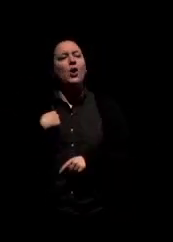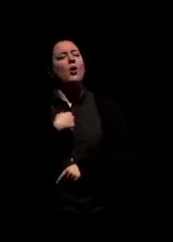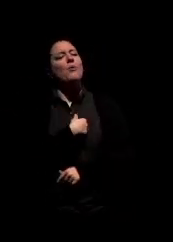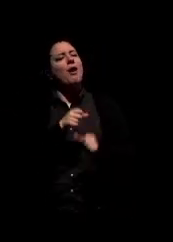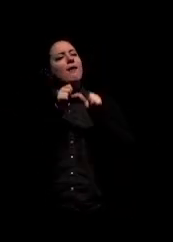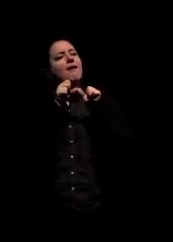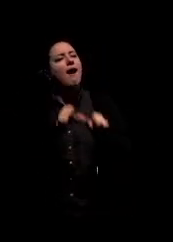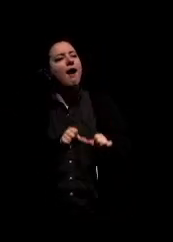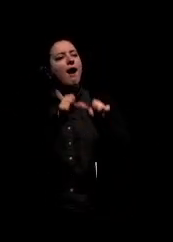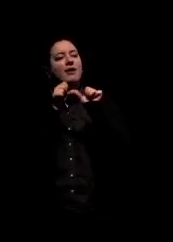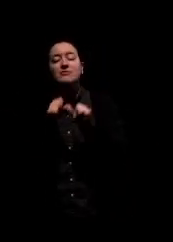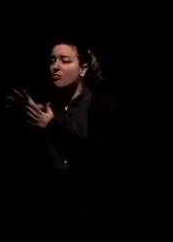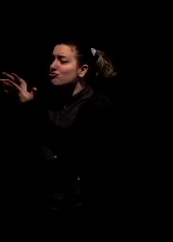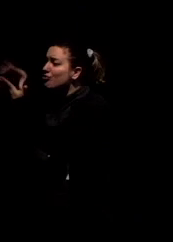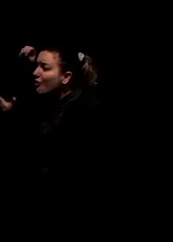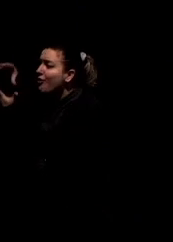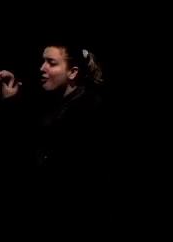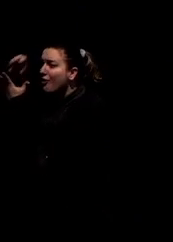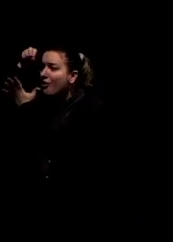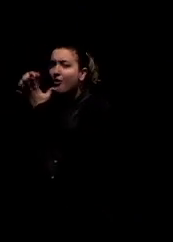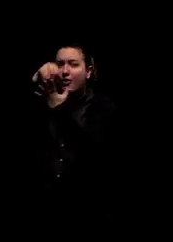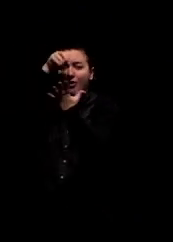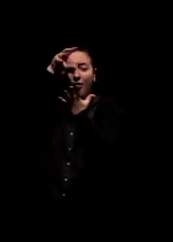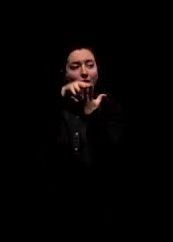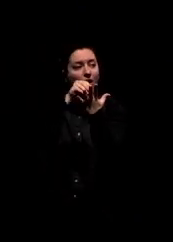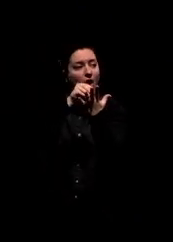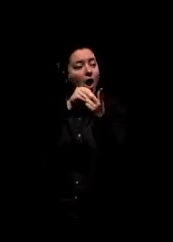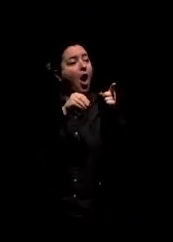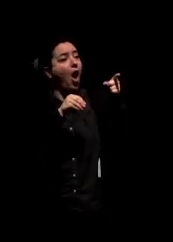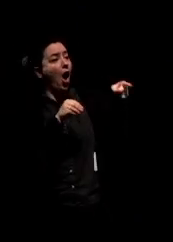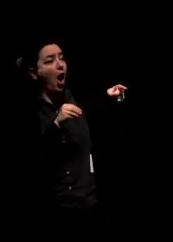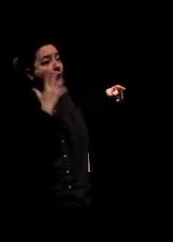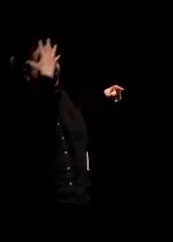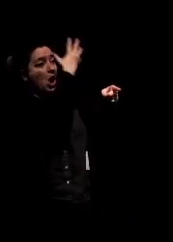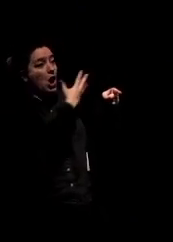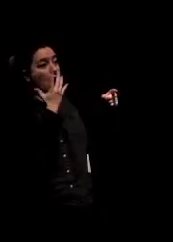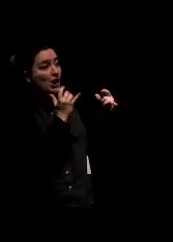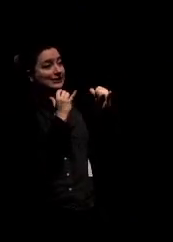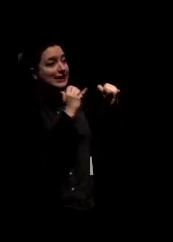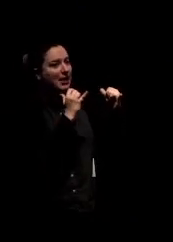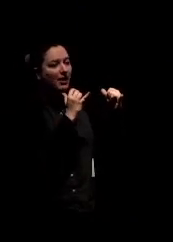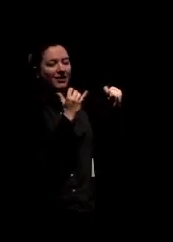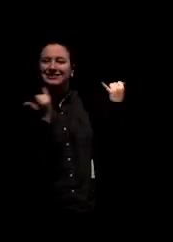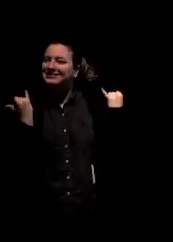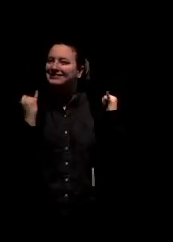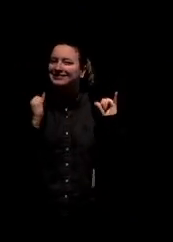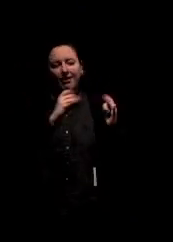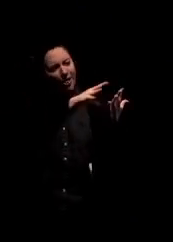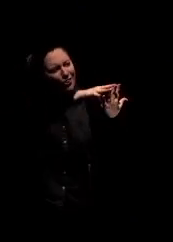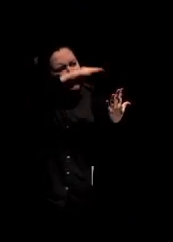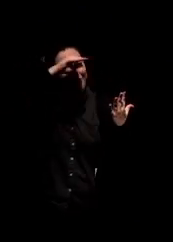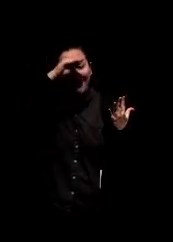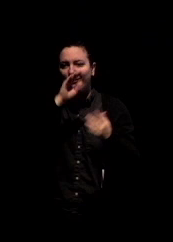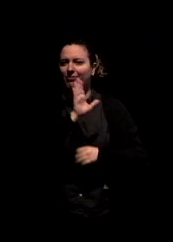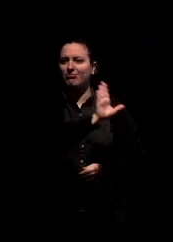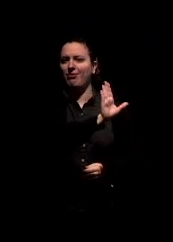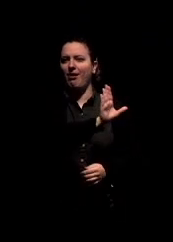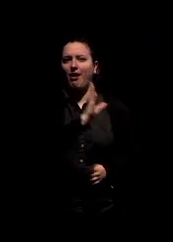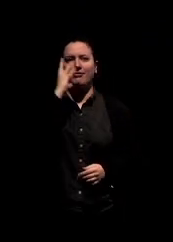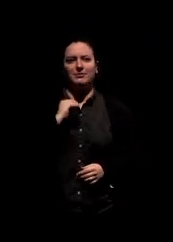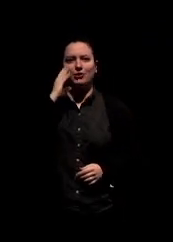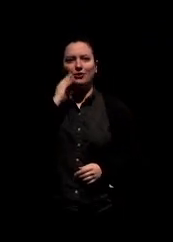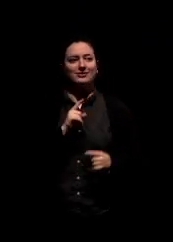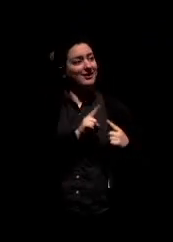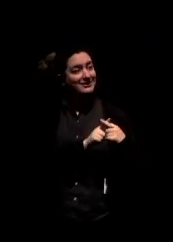our community, other people who might even look or act like us because their experiences are different. If there's anything that we've learned in our work